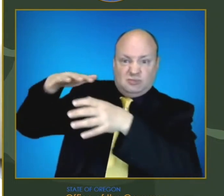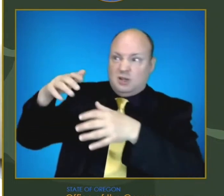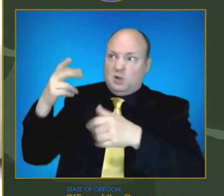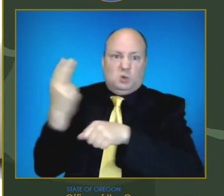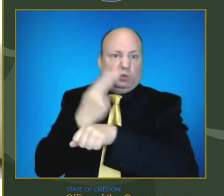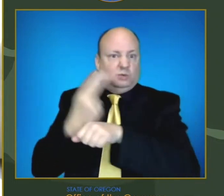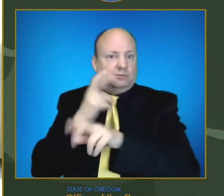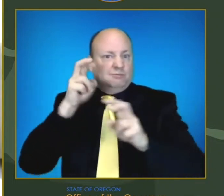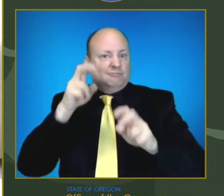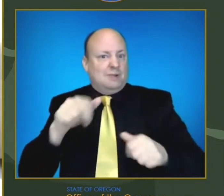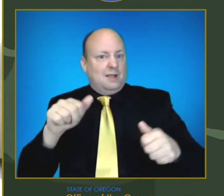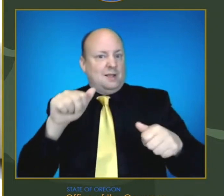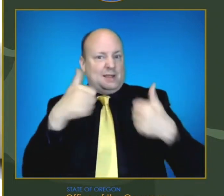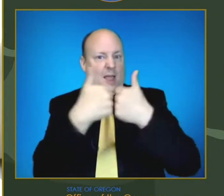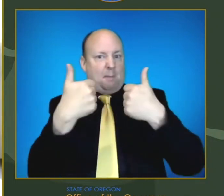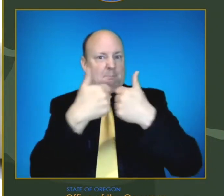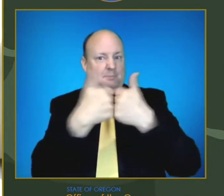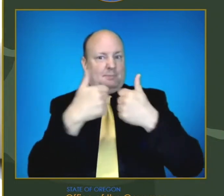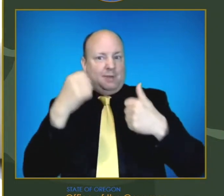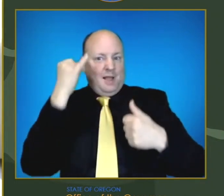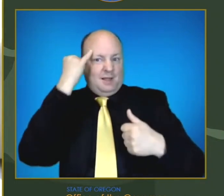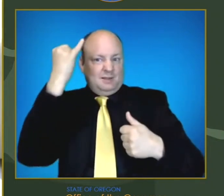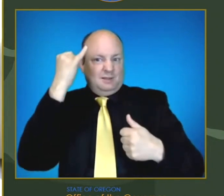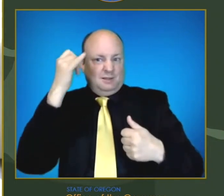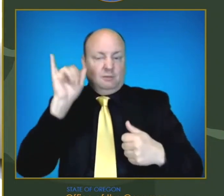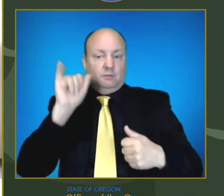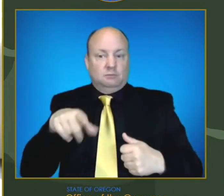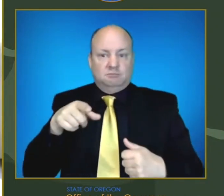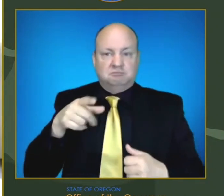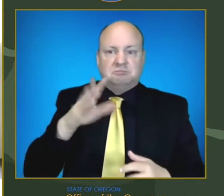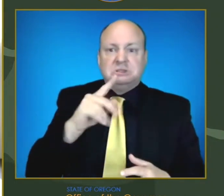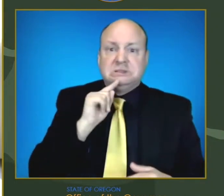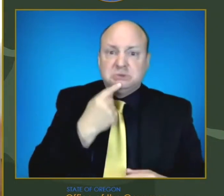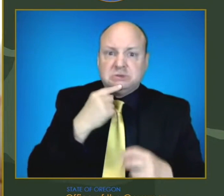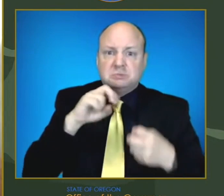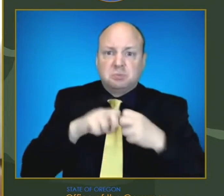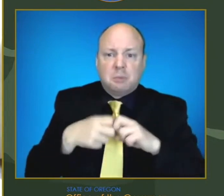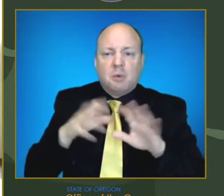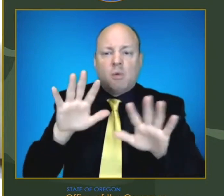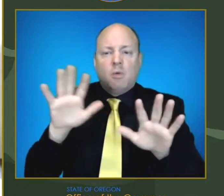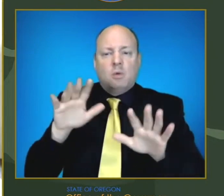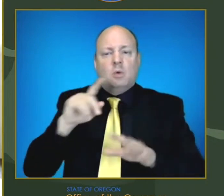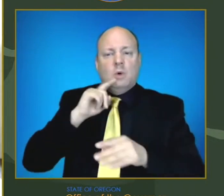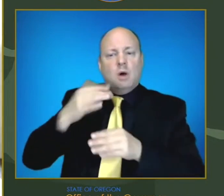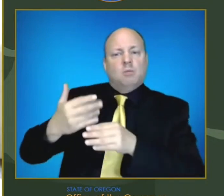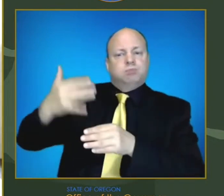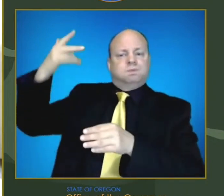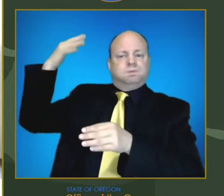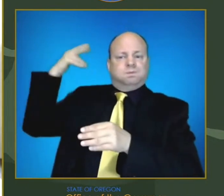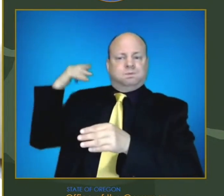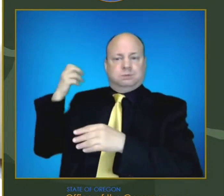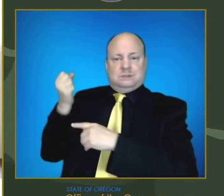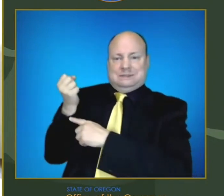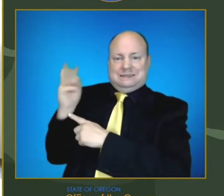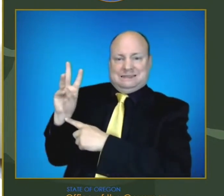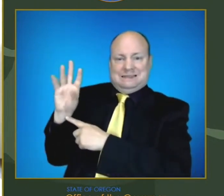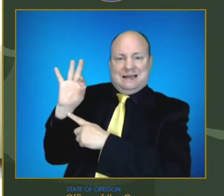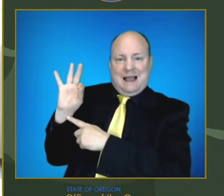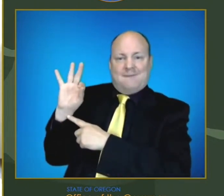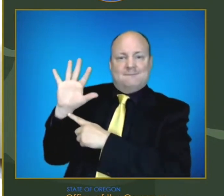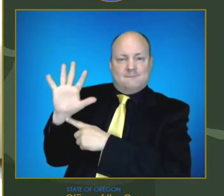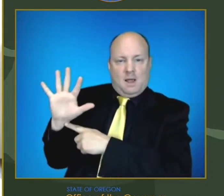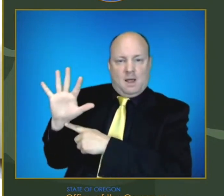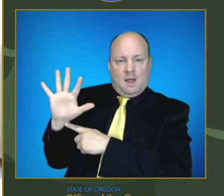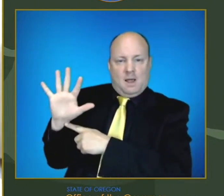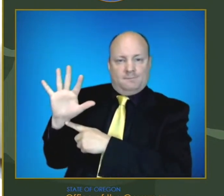serious or even an existential threat. In 1695, the English government used a game